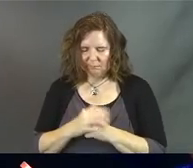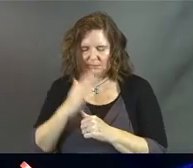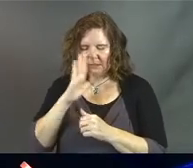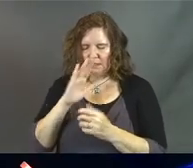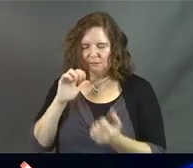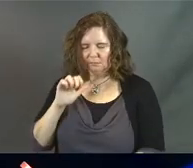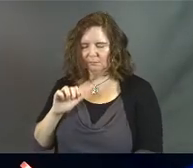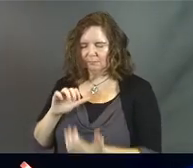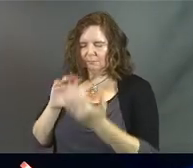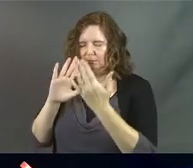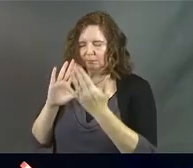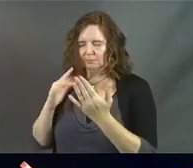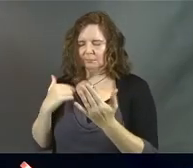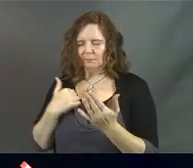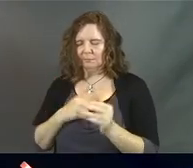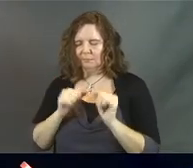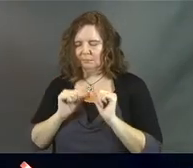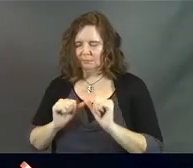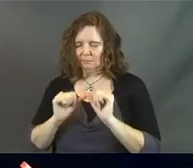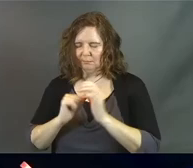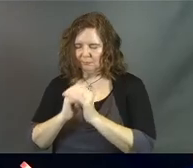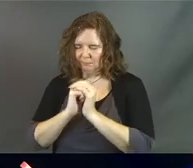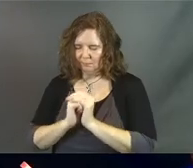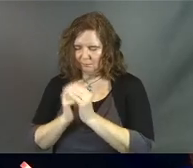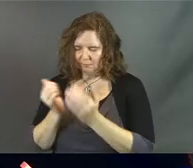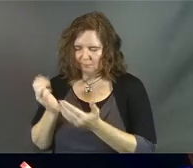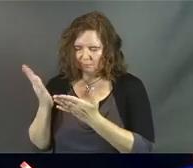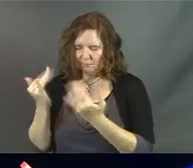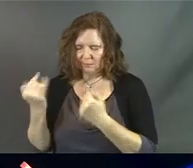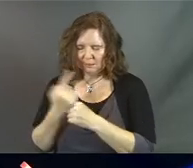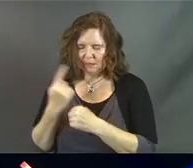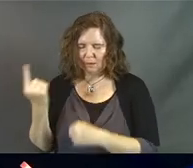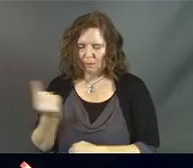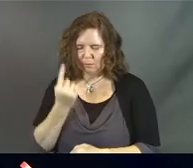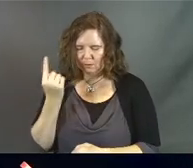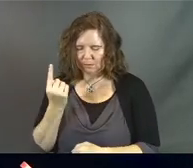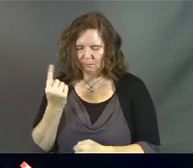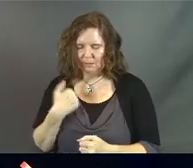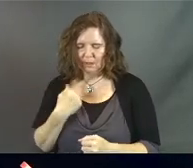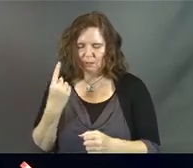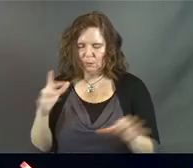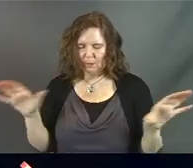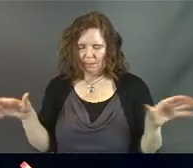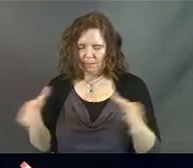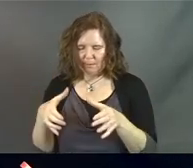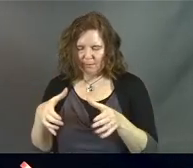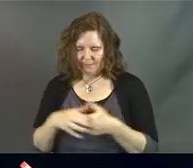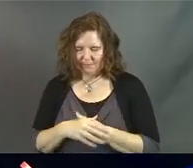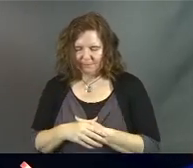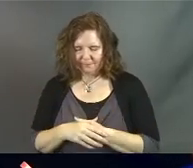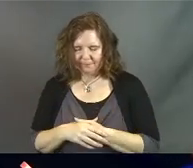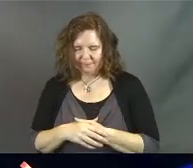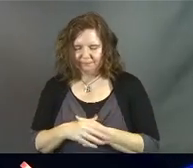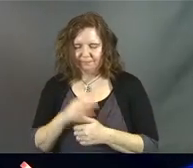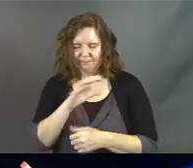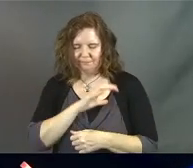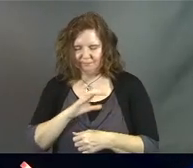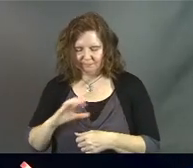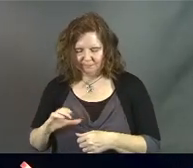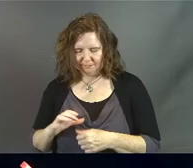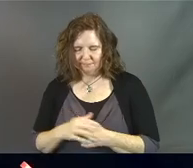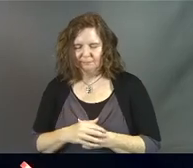God, we come before you and we continue to worship you today and always as one body in